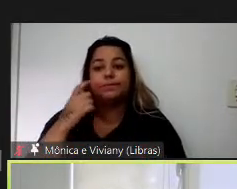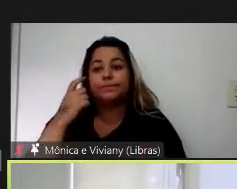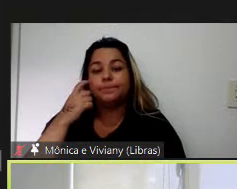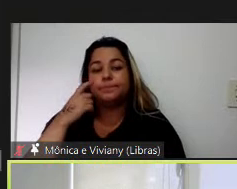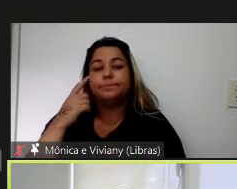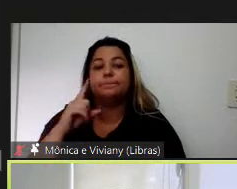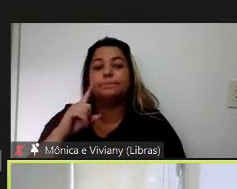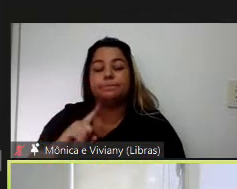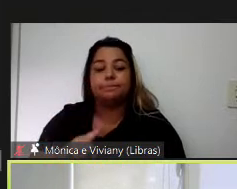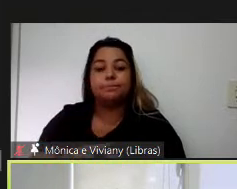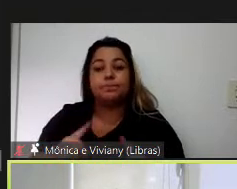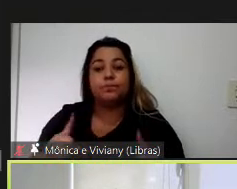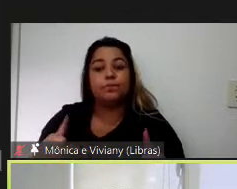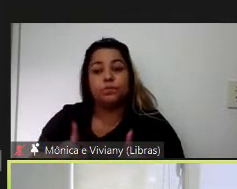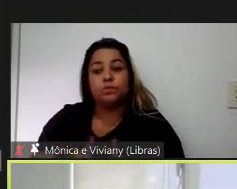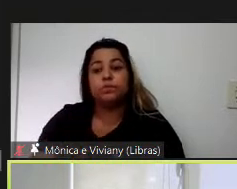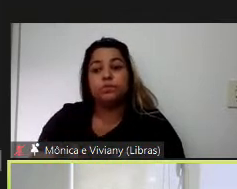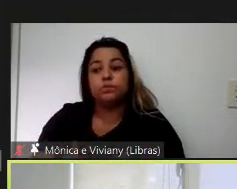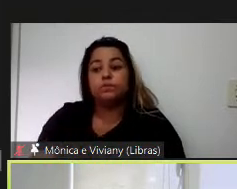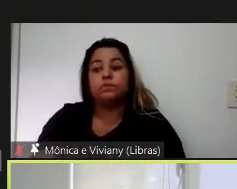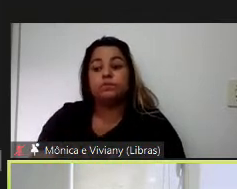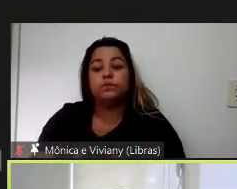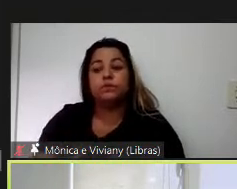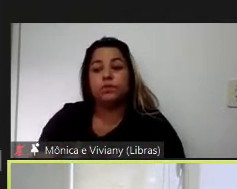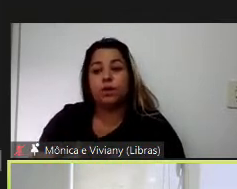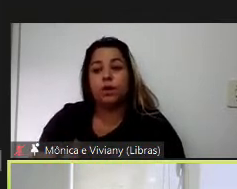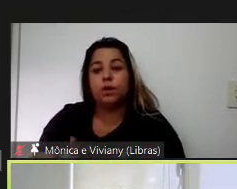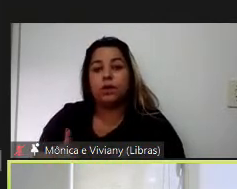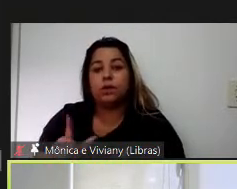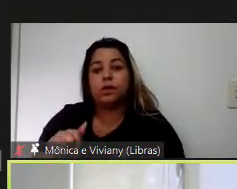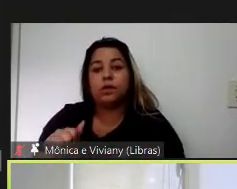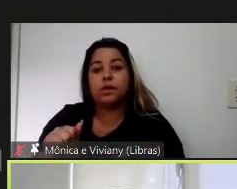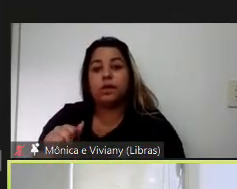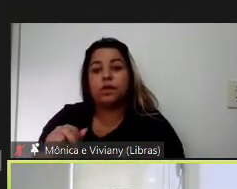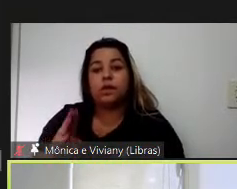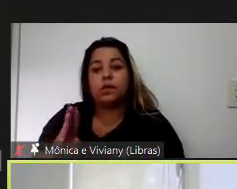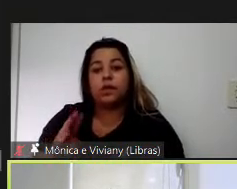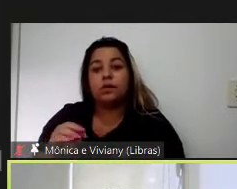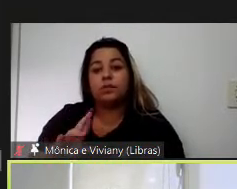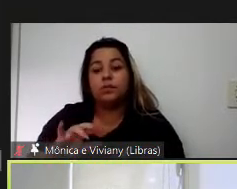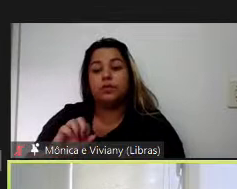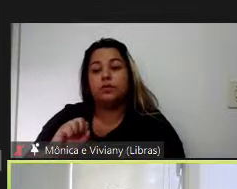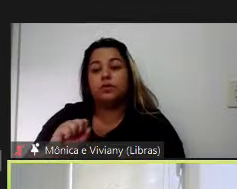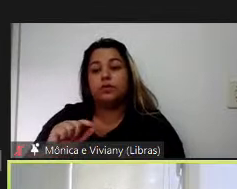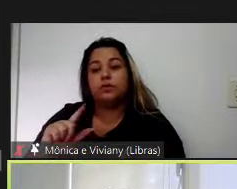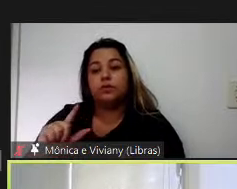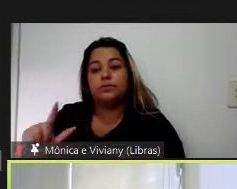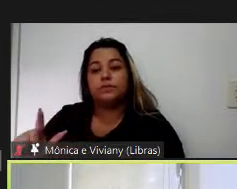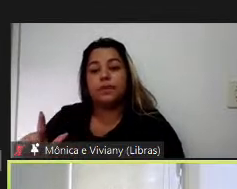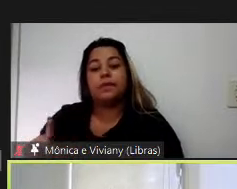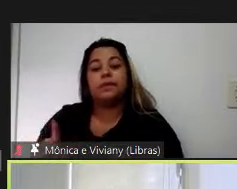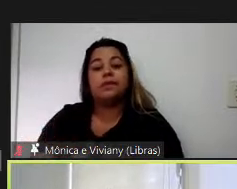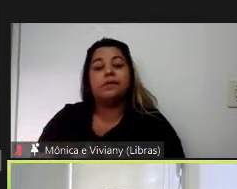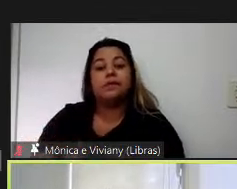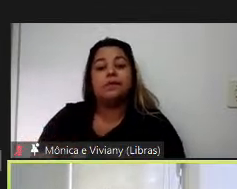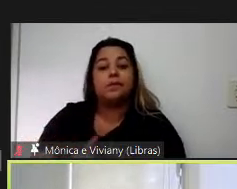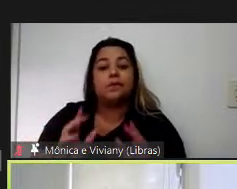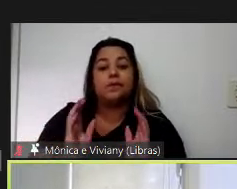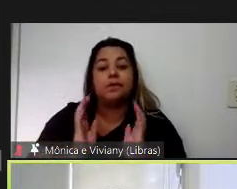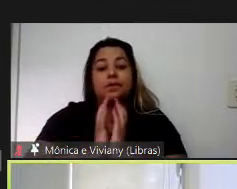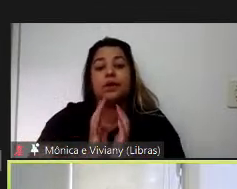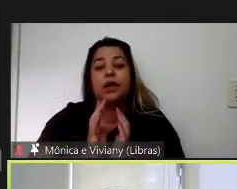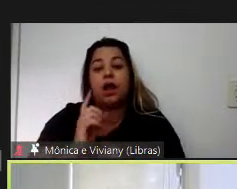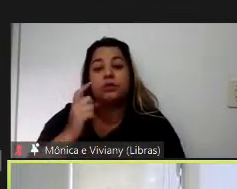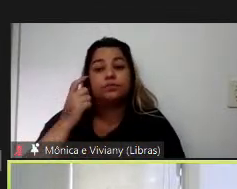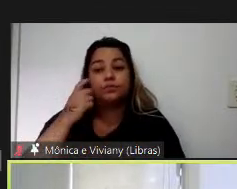a lot of different levels. We have oncology for that, and we